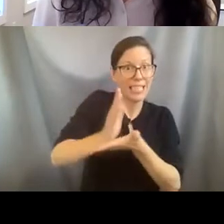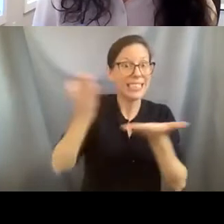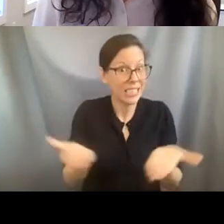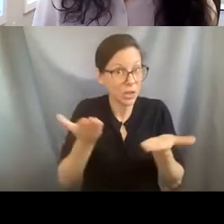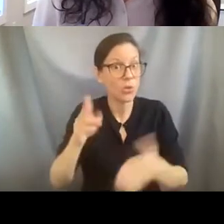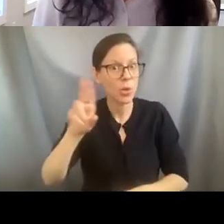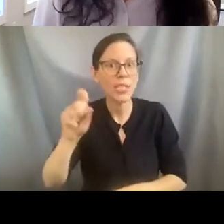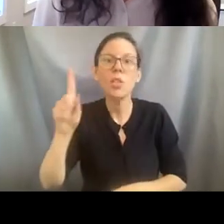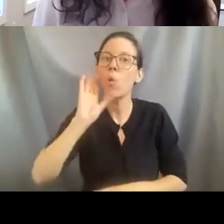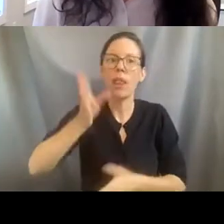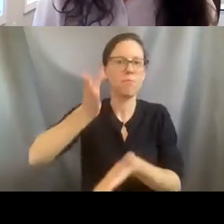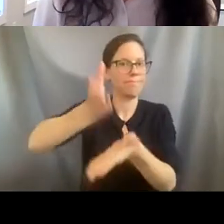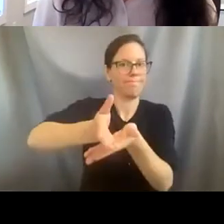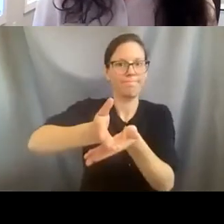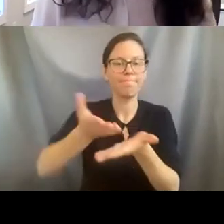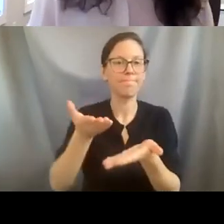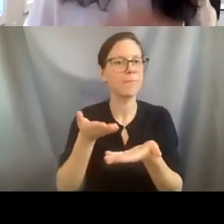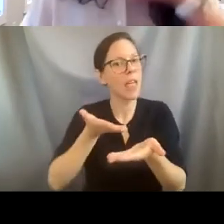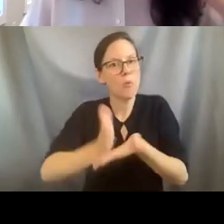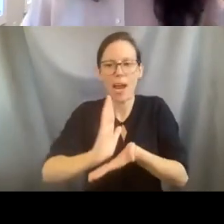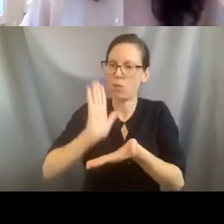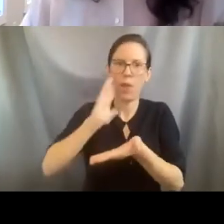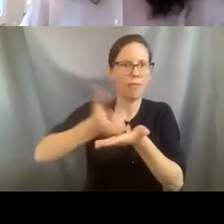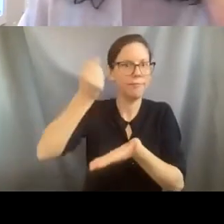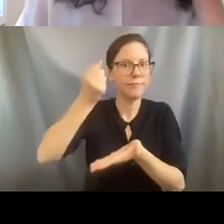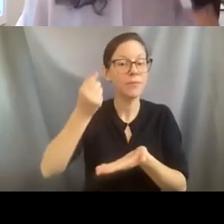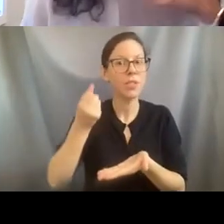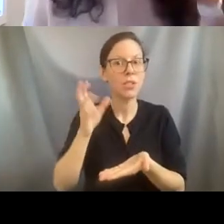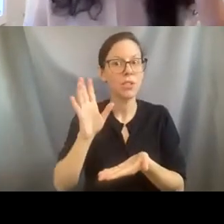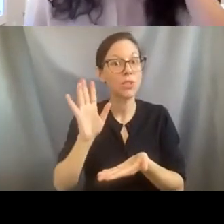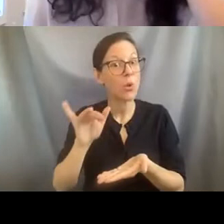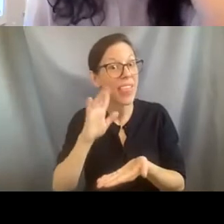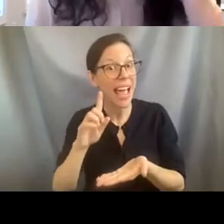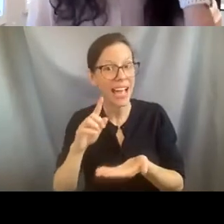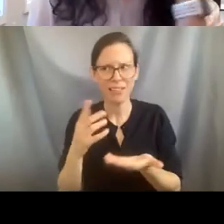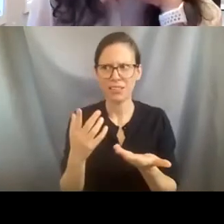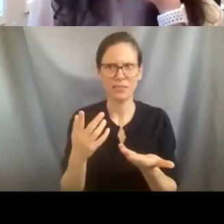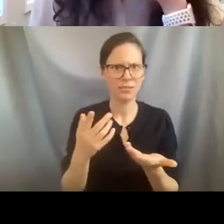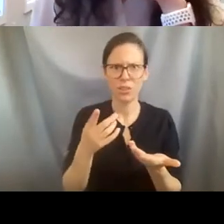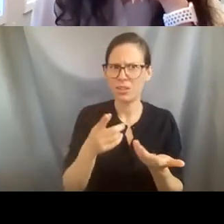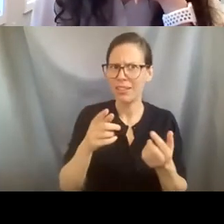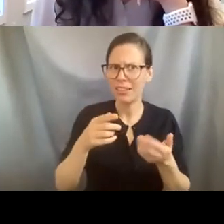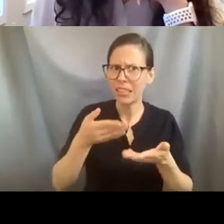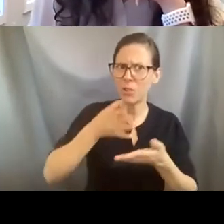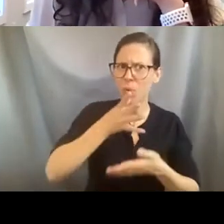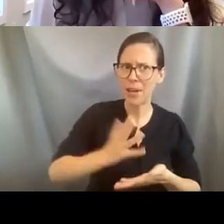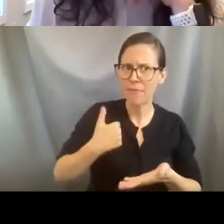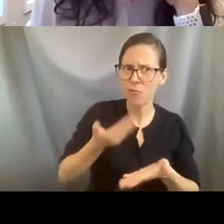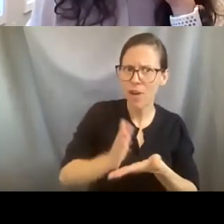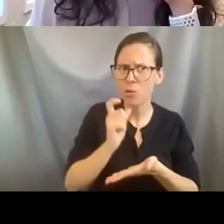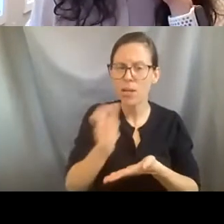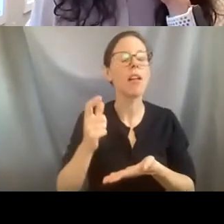no more. That means the question of the right to abortion will now be left to all 50 states and